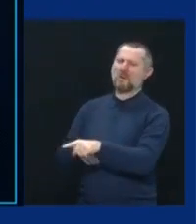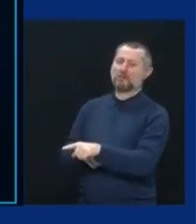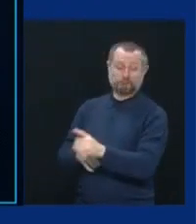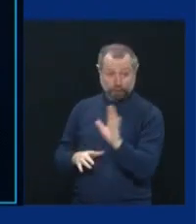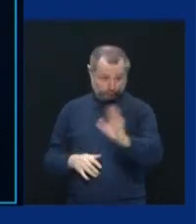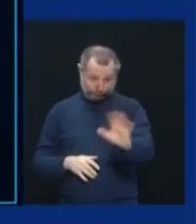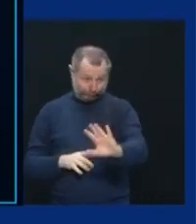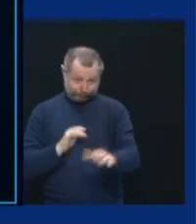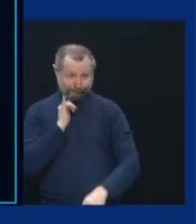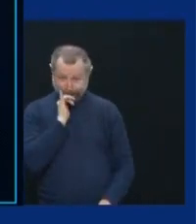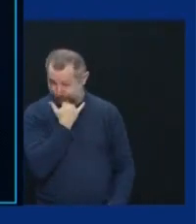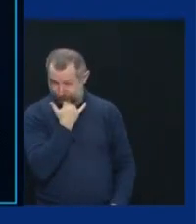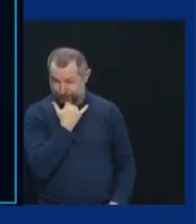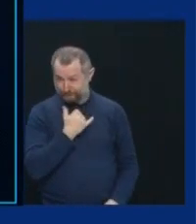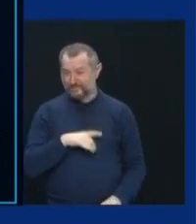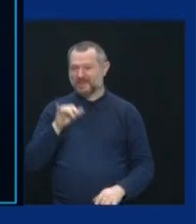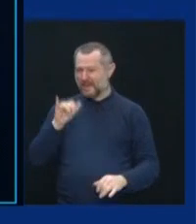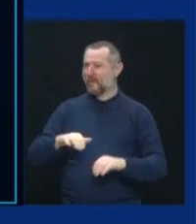the nursing homes.